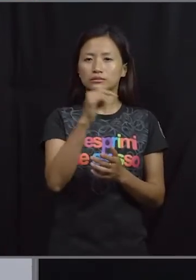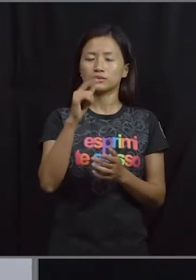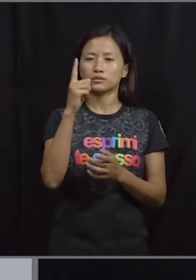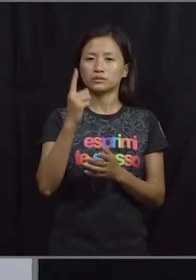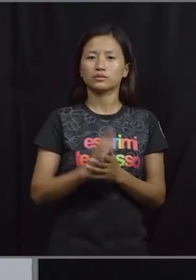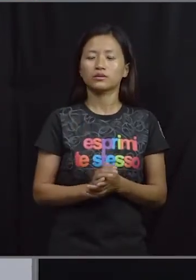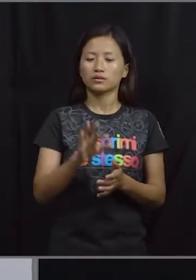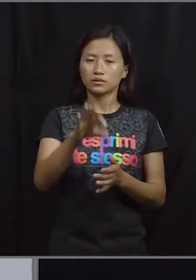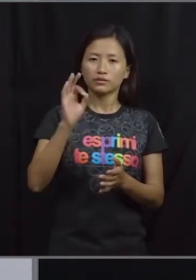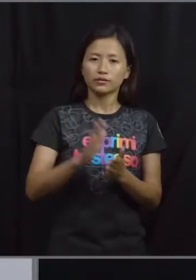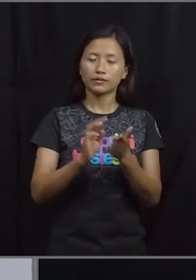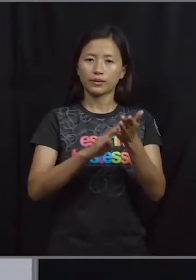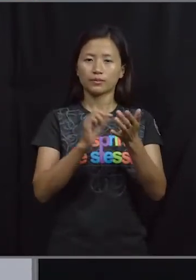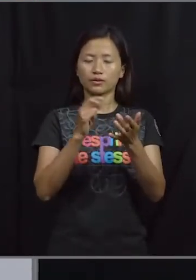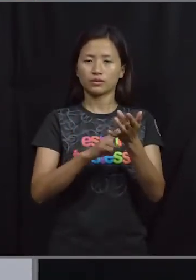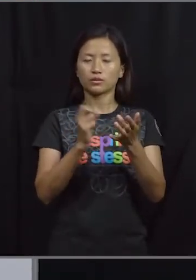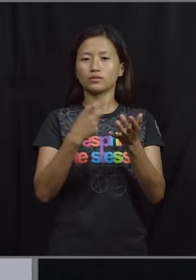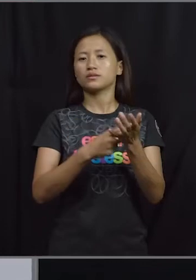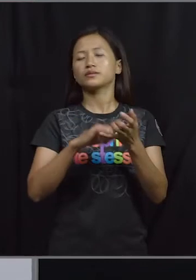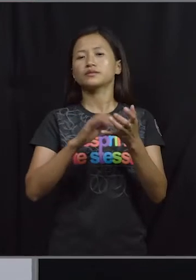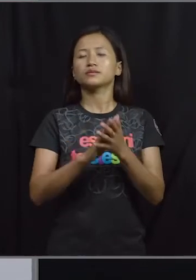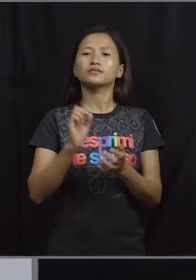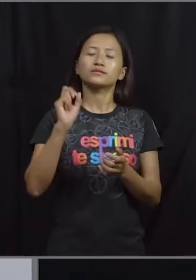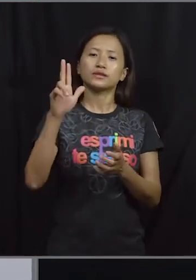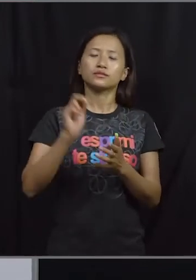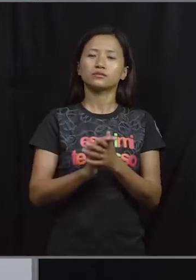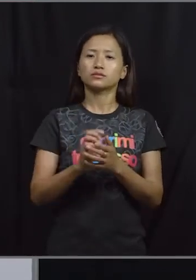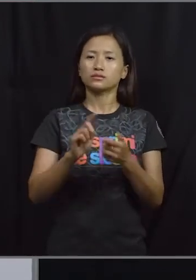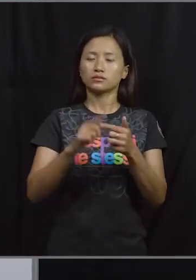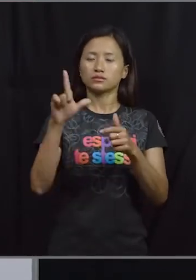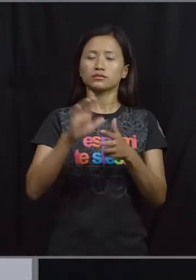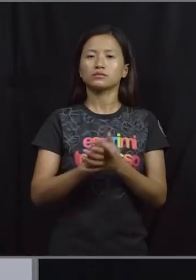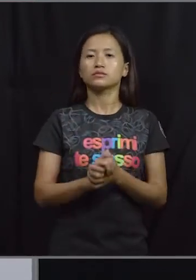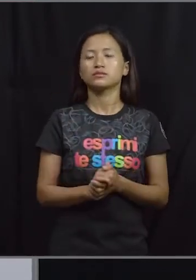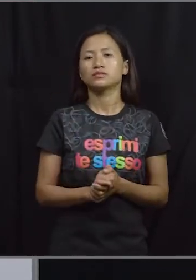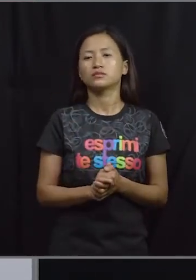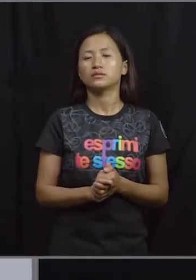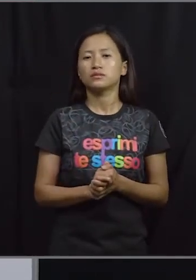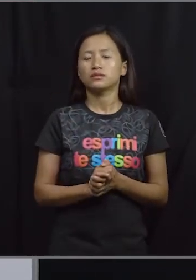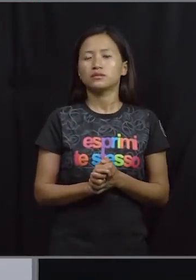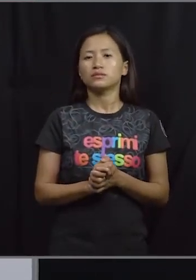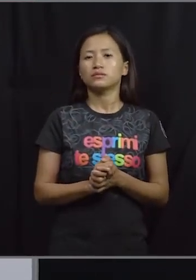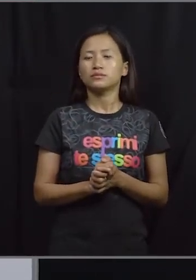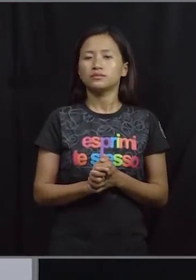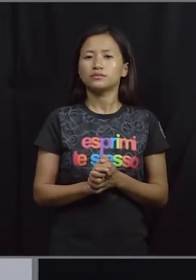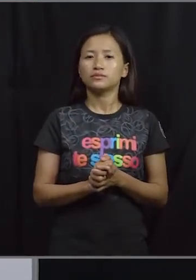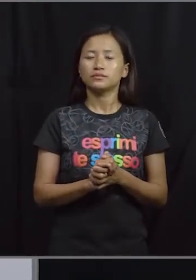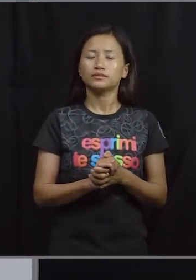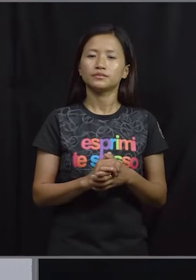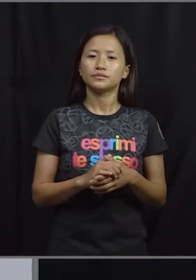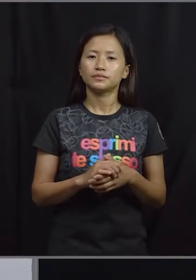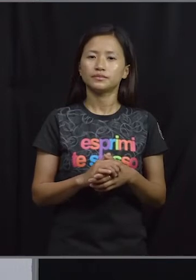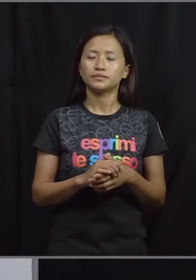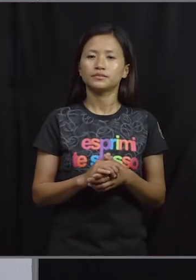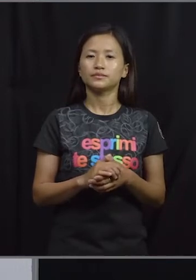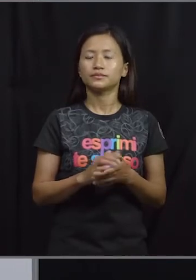we find the minors of each element. If you put 1 1, M11, that is minor of this element